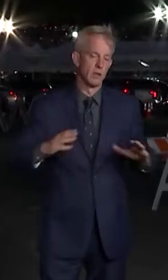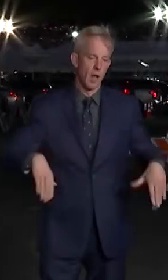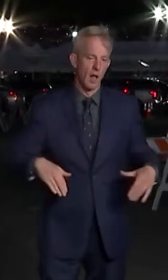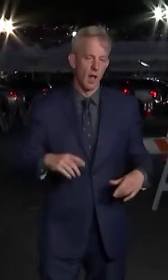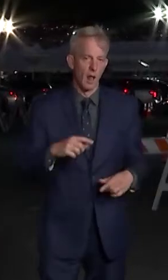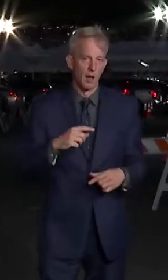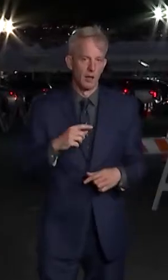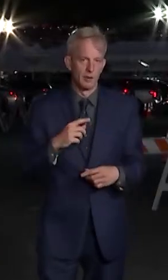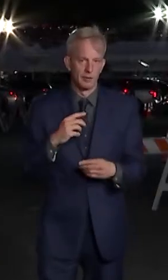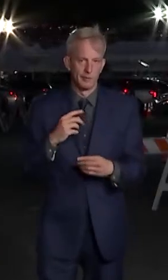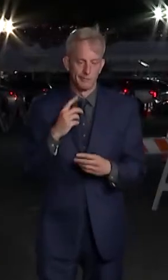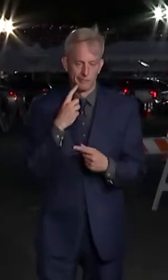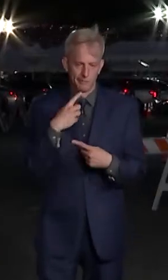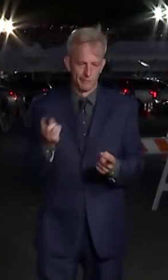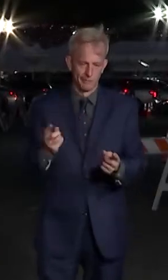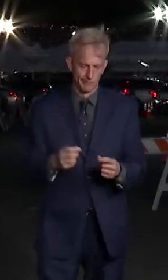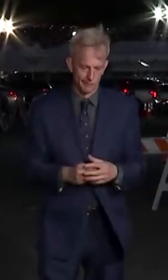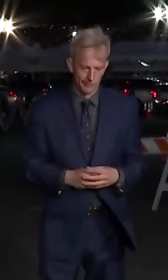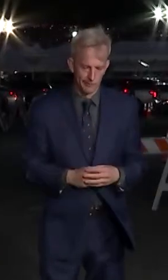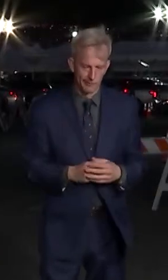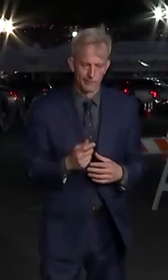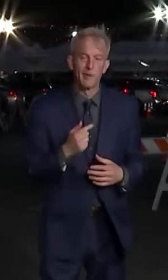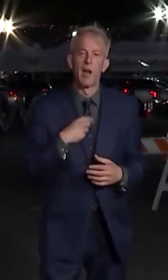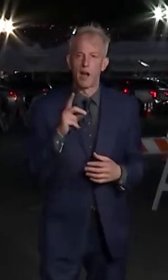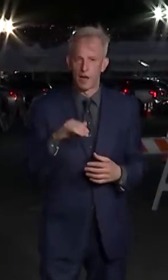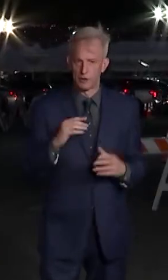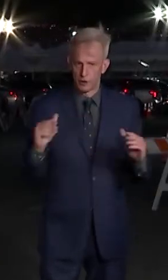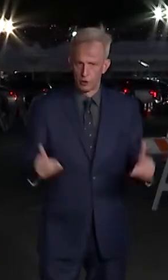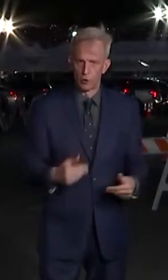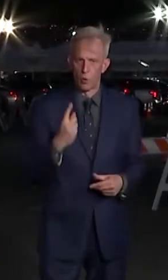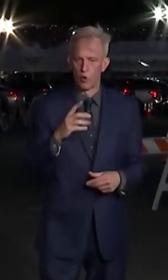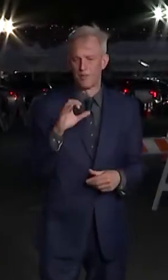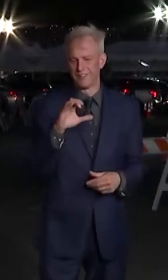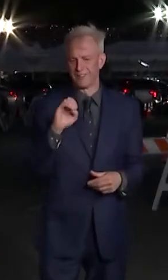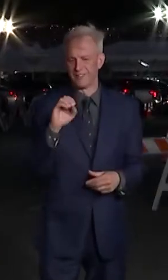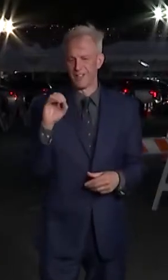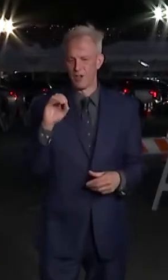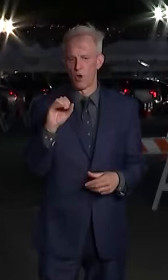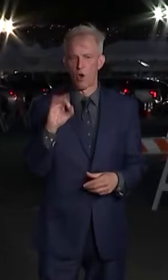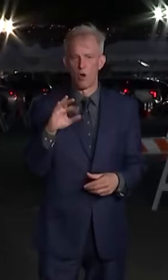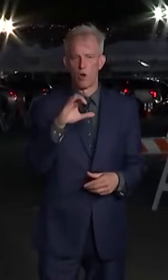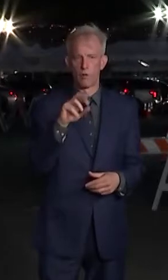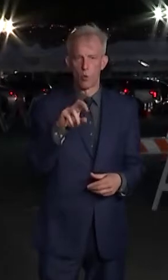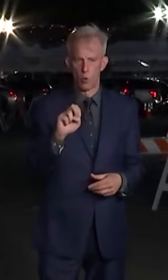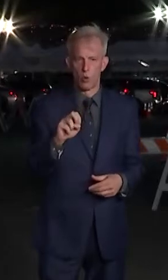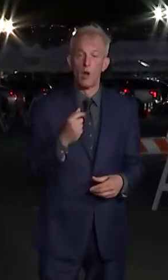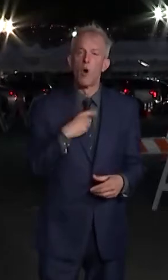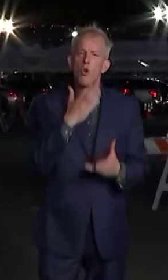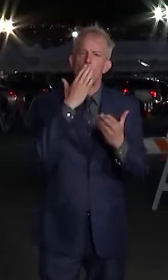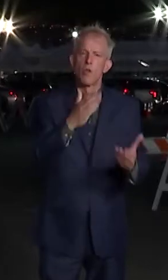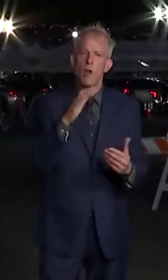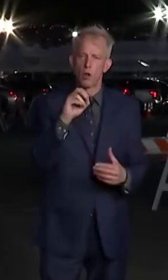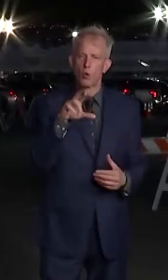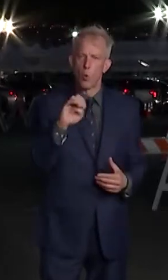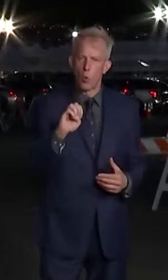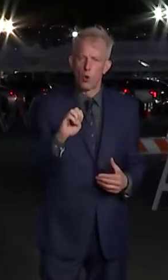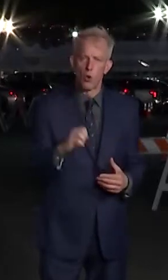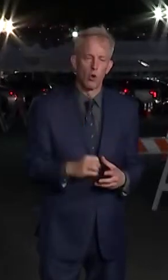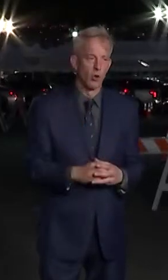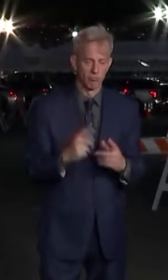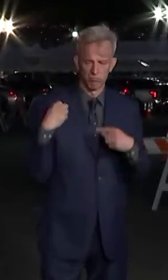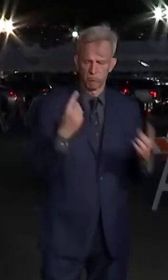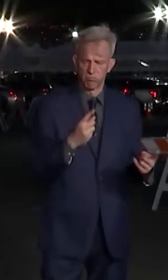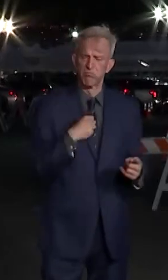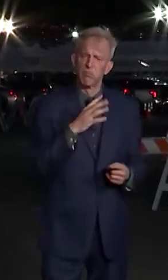besides introducing that we have one of the CEOs of CORE here. But I want to thank CORE, who you all know I've talked about from the beginning,